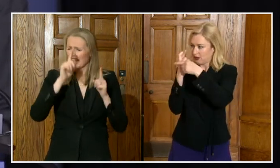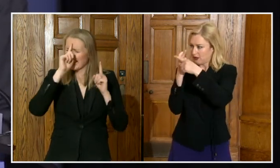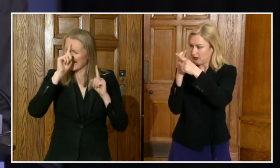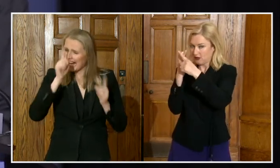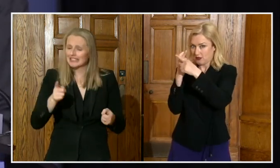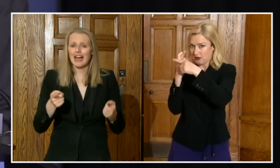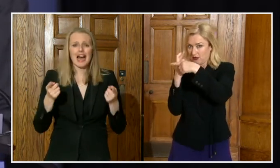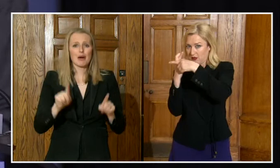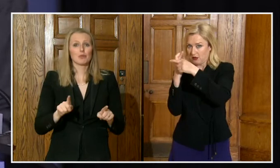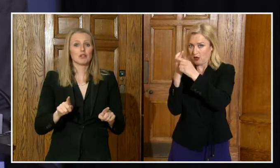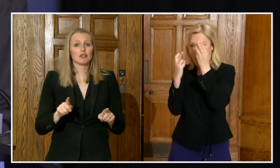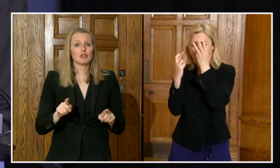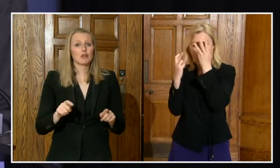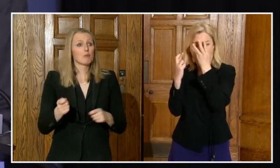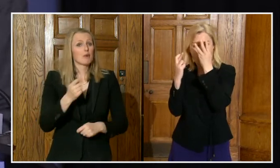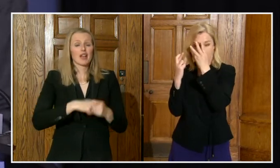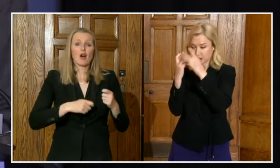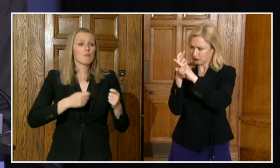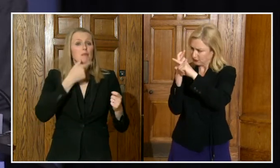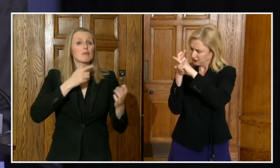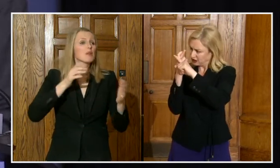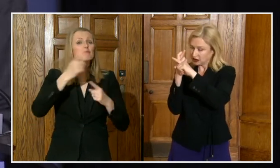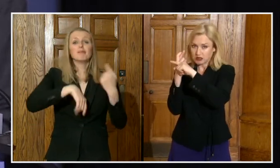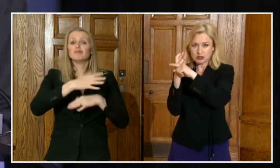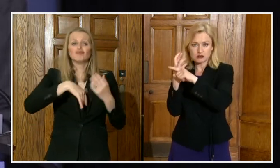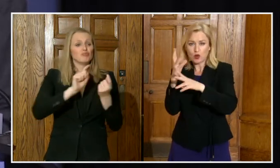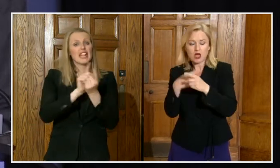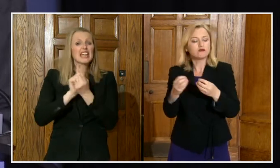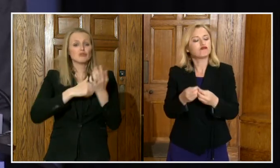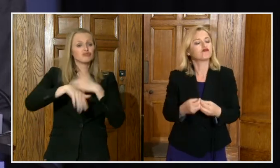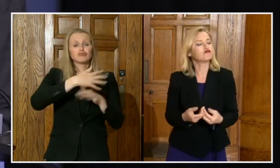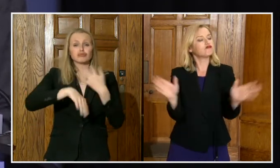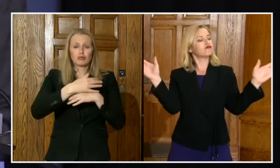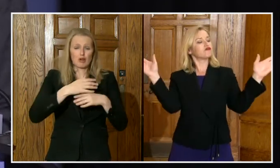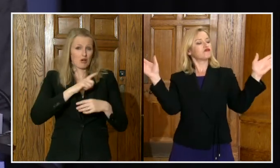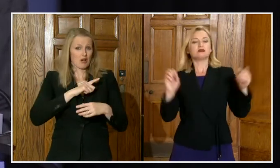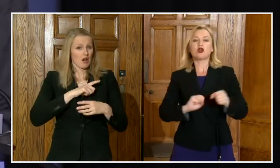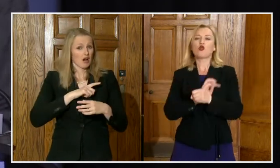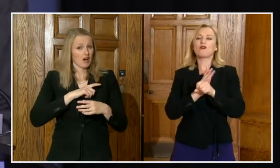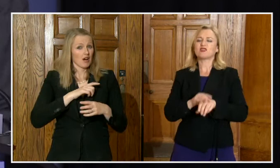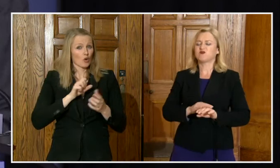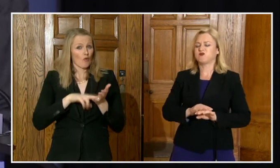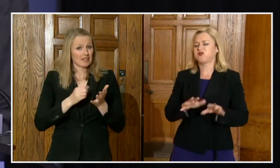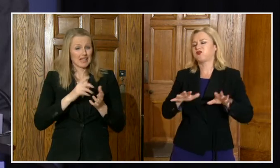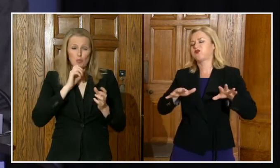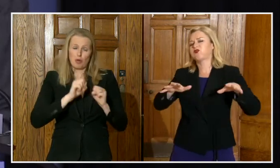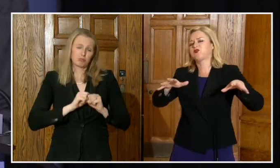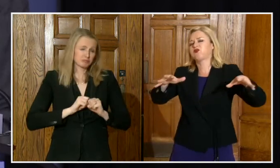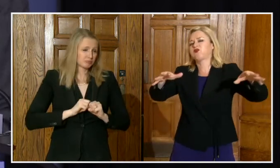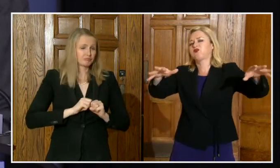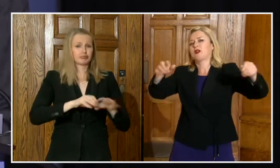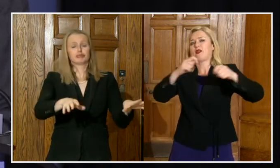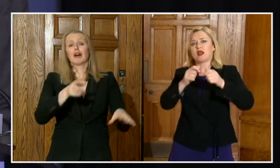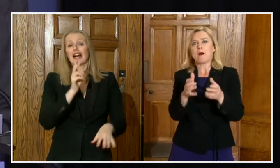is widespread community transmission, exponential growth in the virus, and significant people again